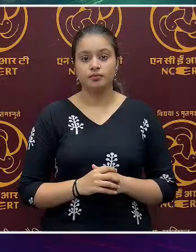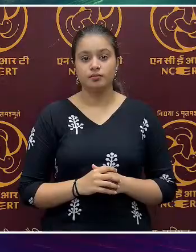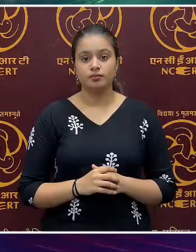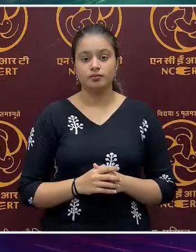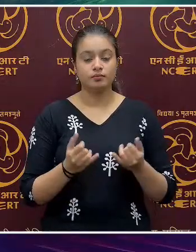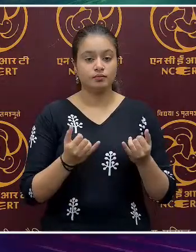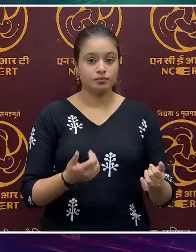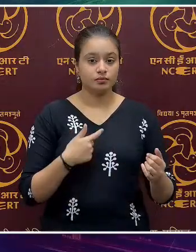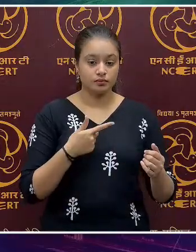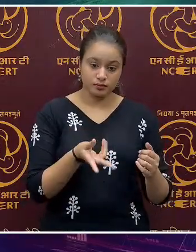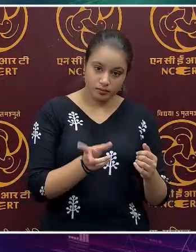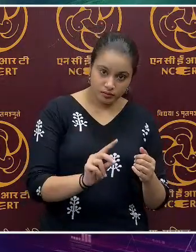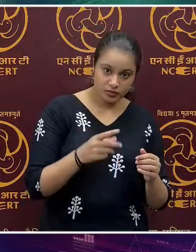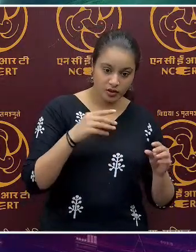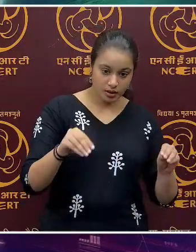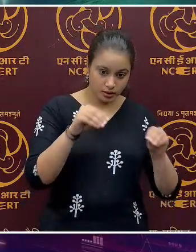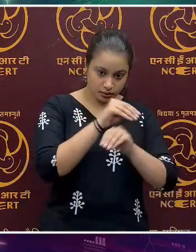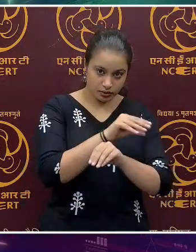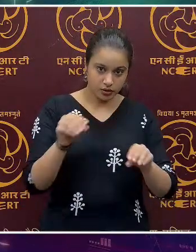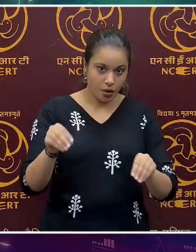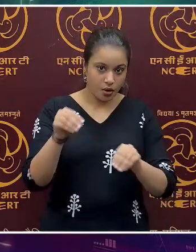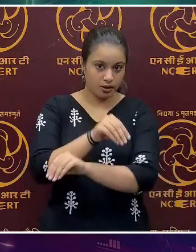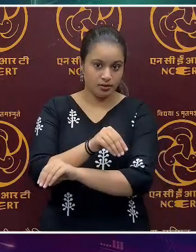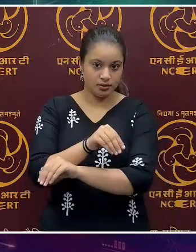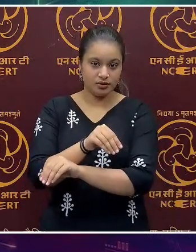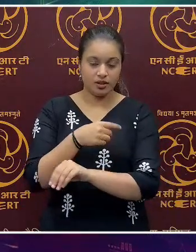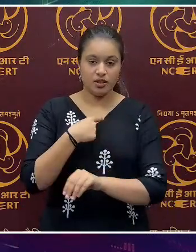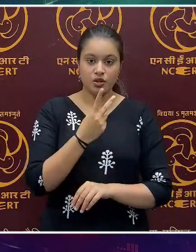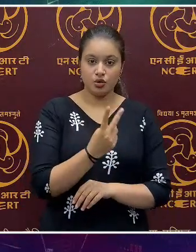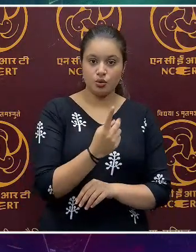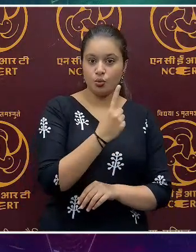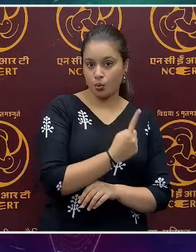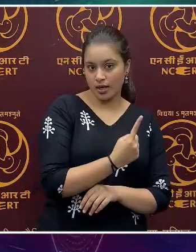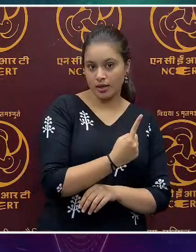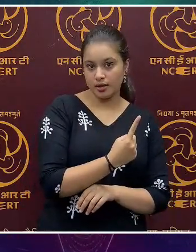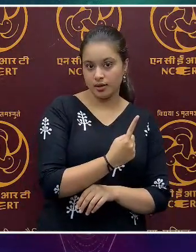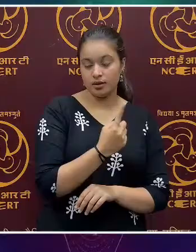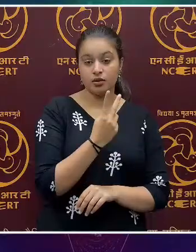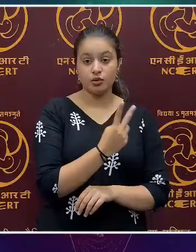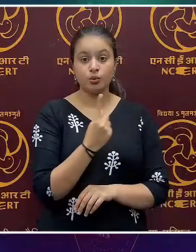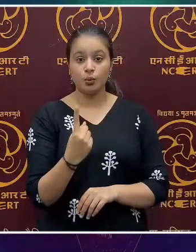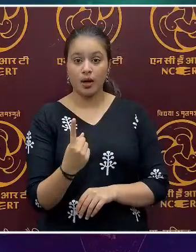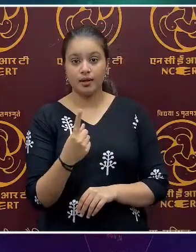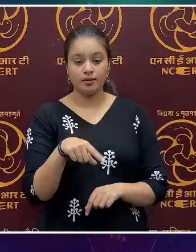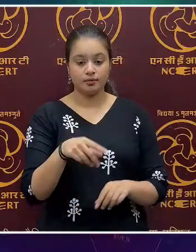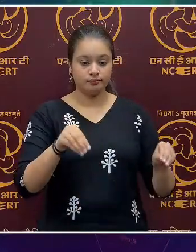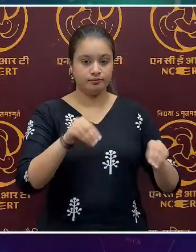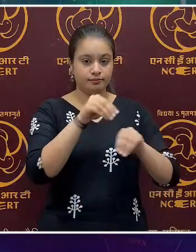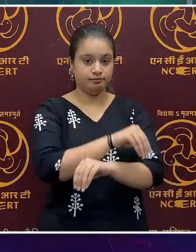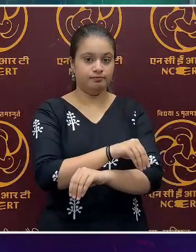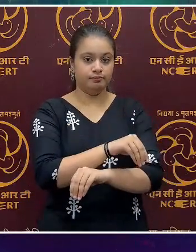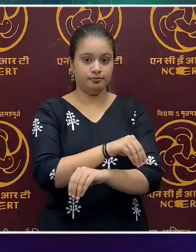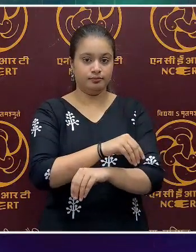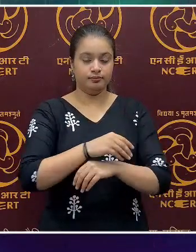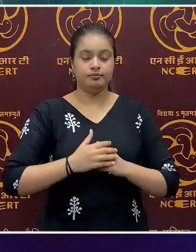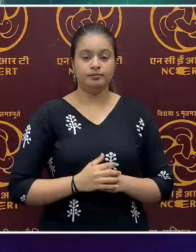Now we will again sort this two number, like 2 1. It will check for 2 1. So now we will take